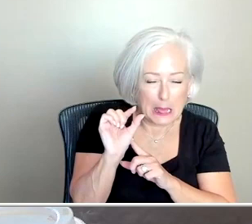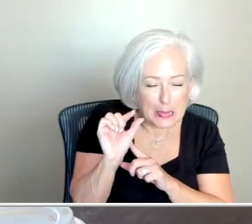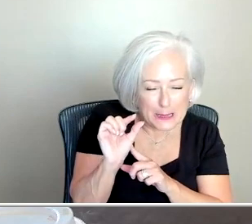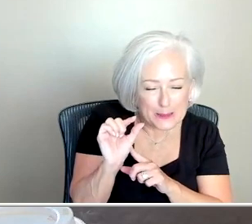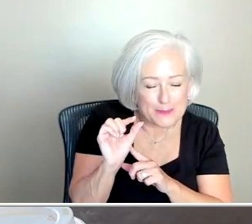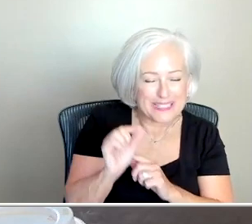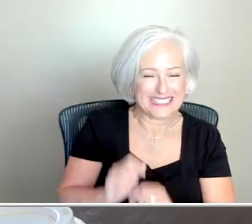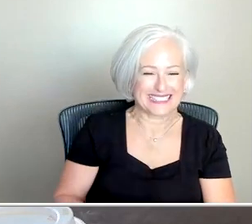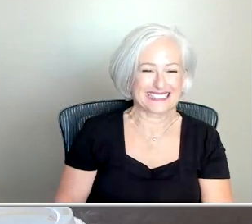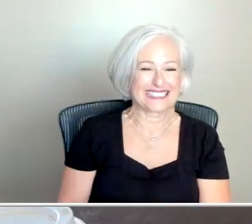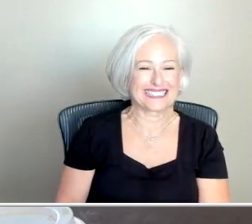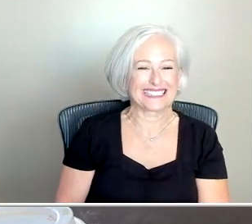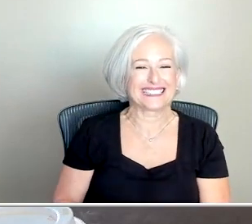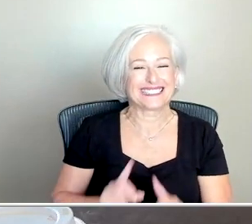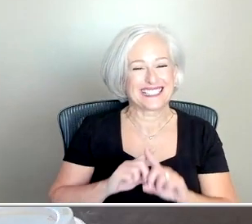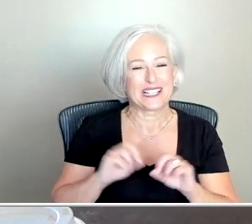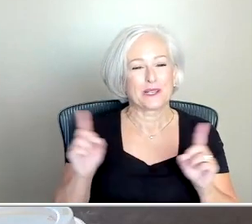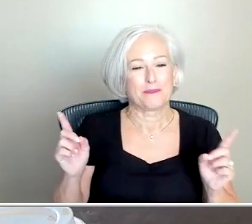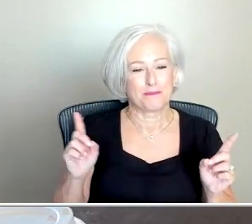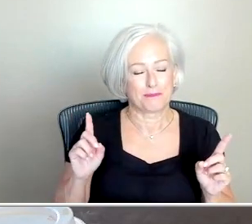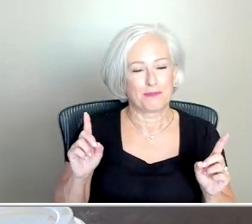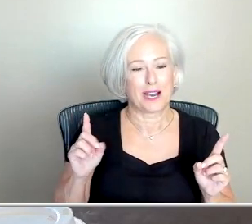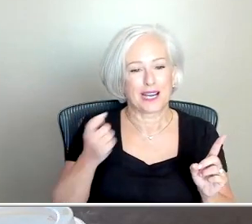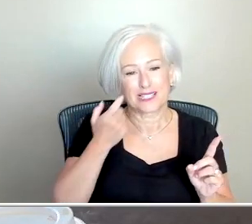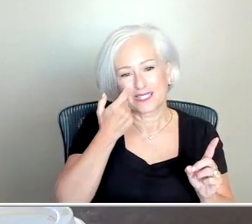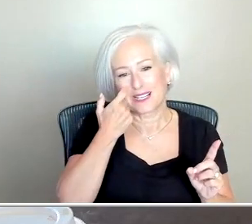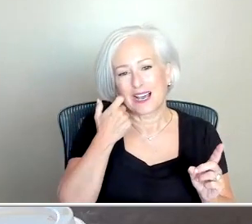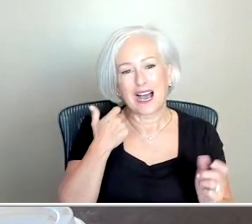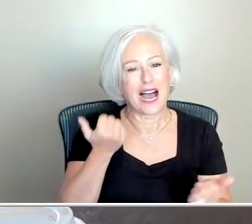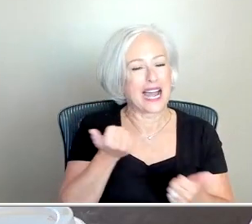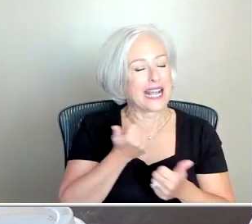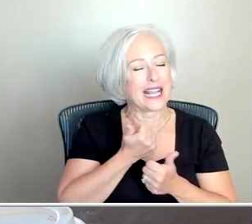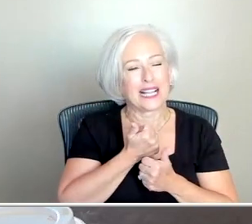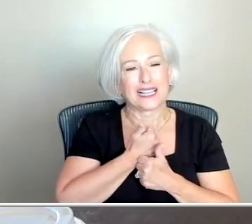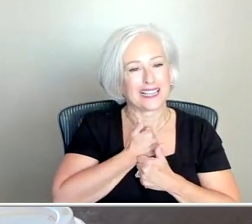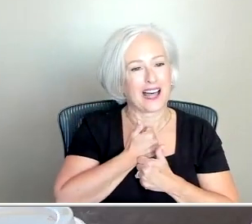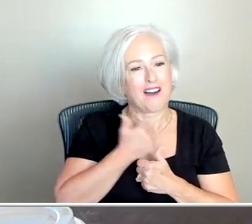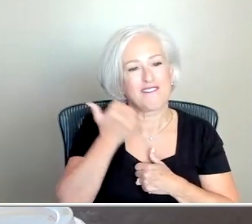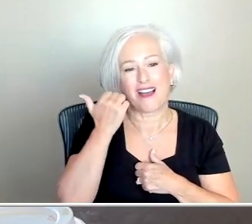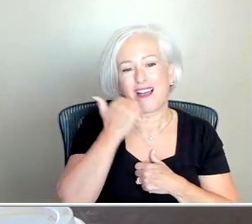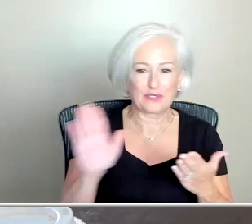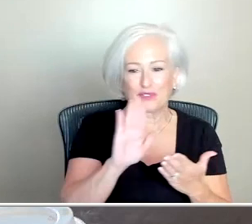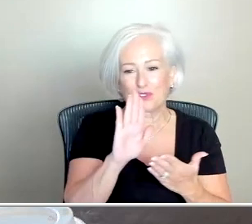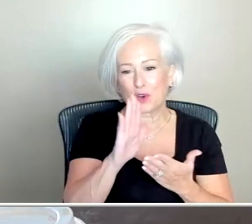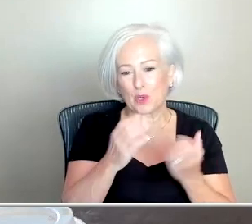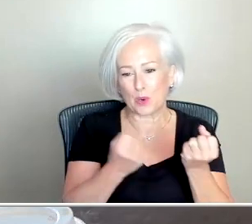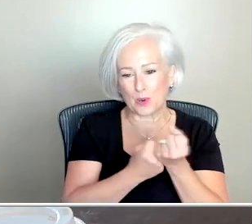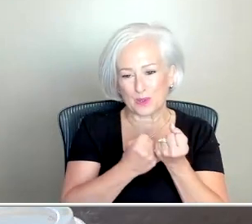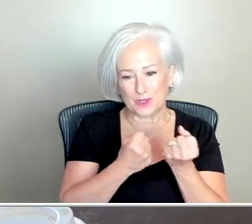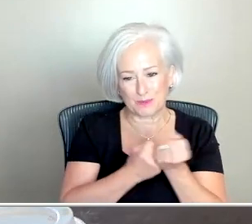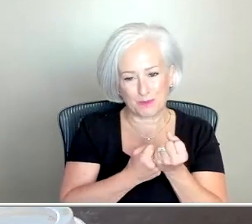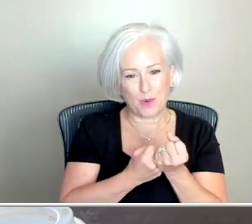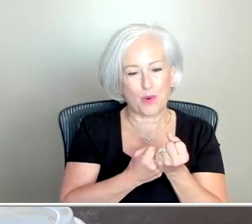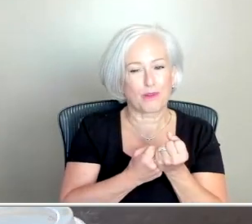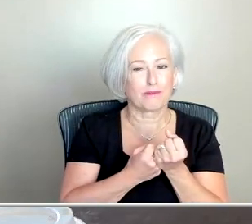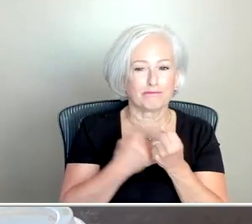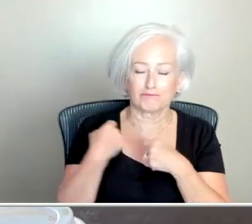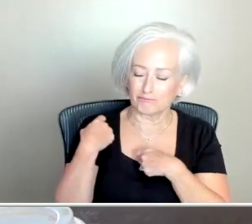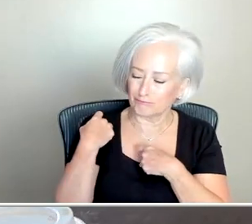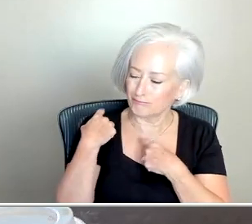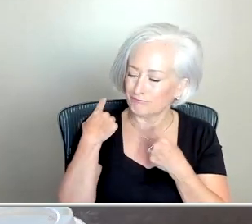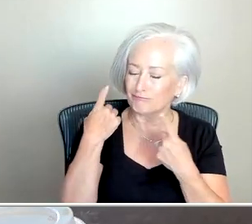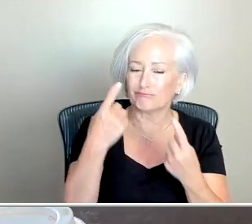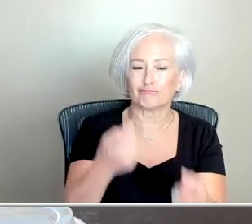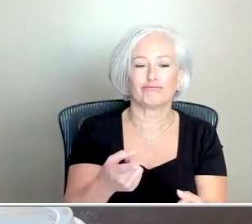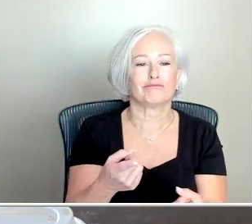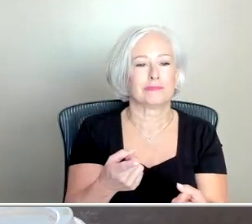but I just love every day. And thank you for your support through all these years. And let's follow as